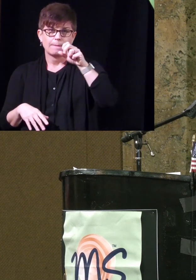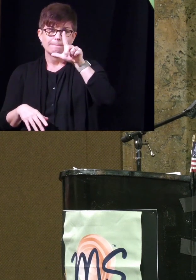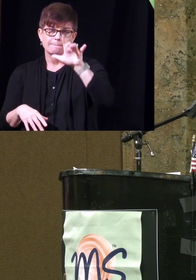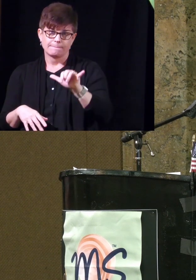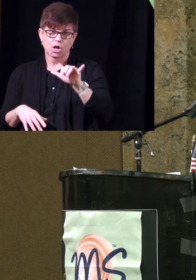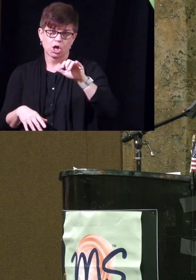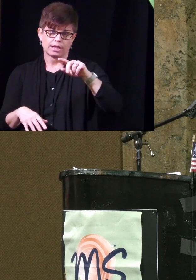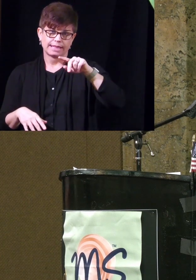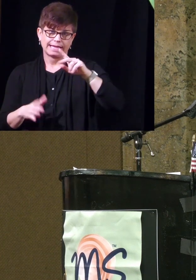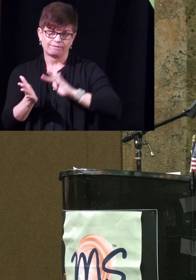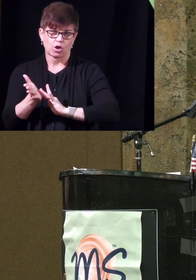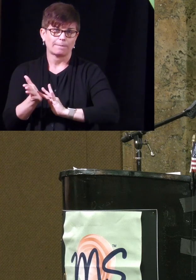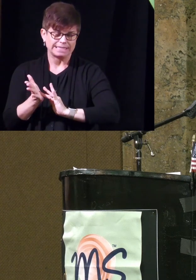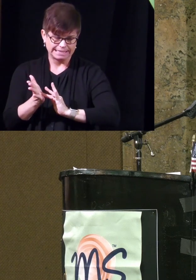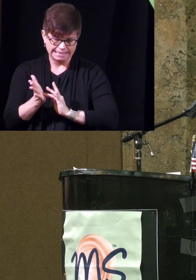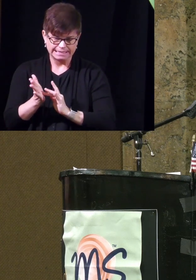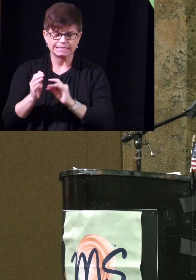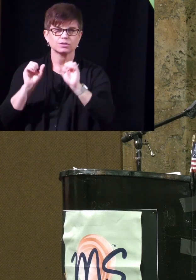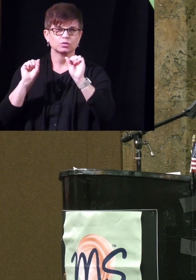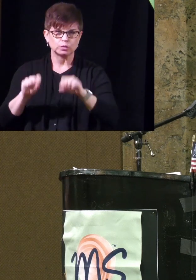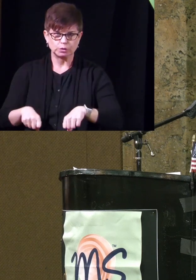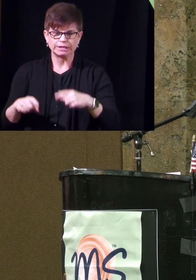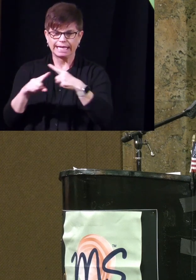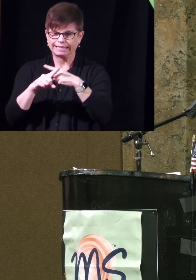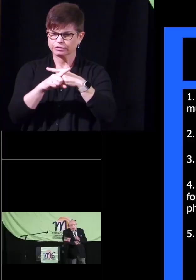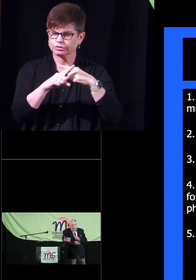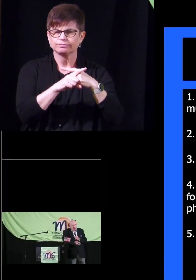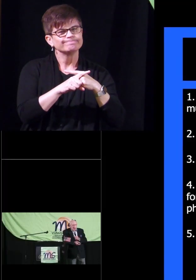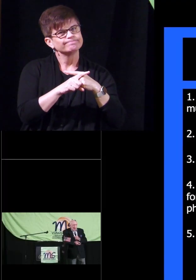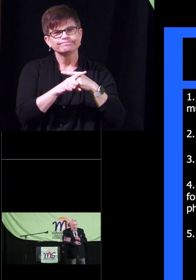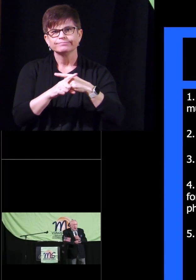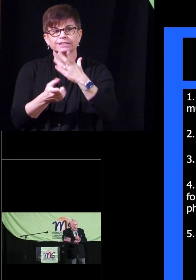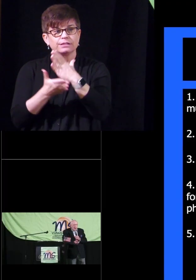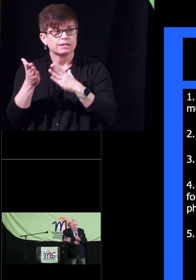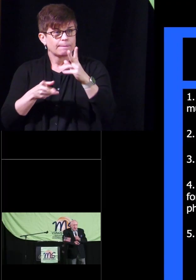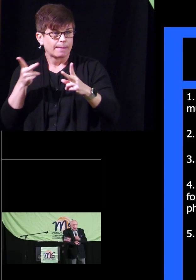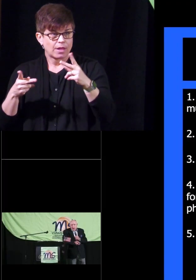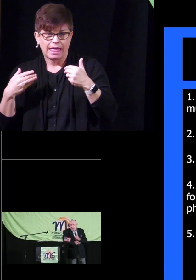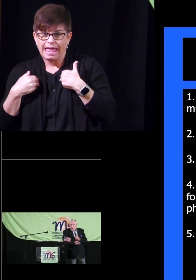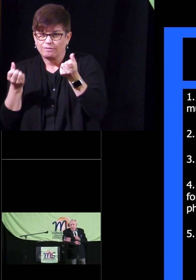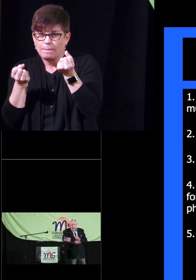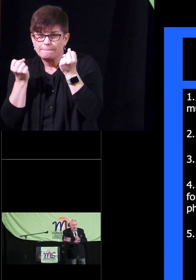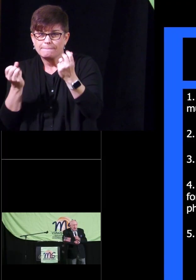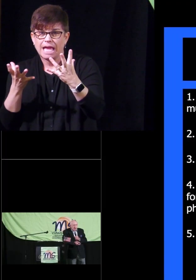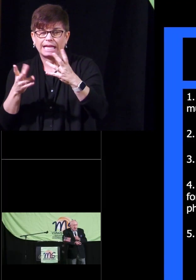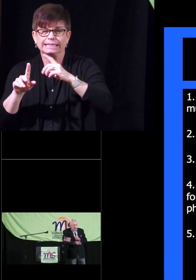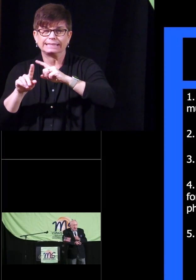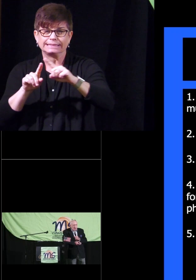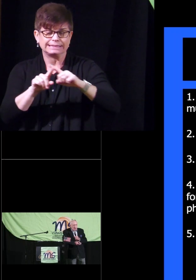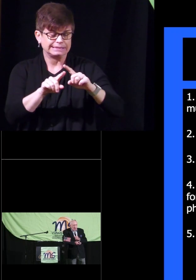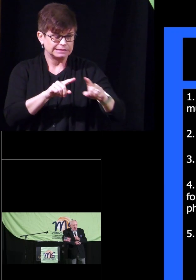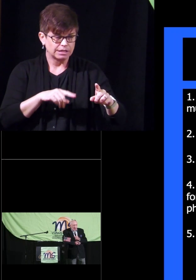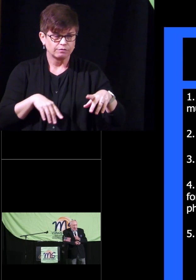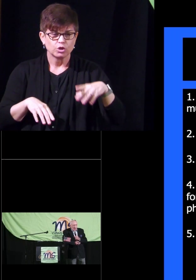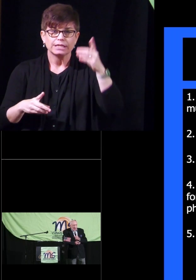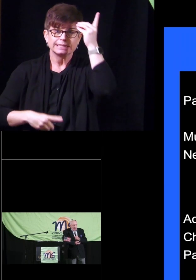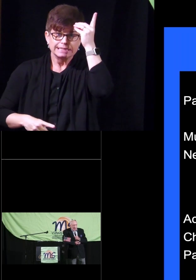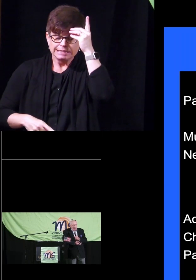interaction between all these. And this is because people have many different diseases. Formularies change, medications